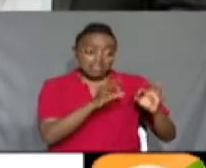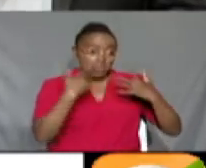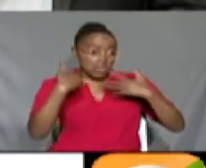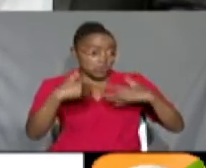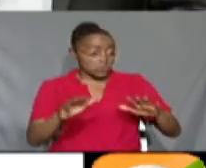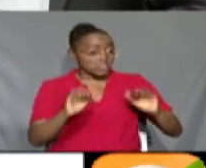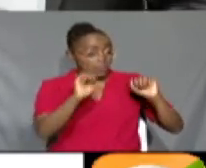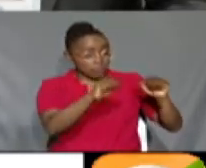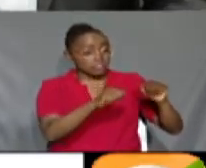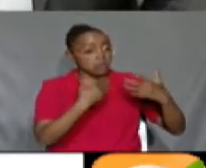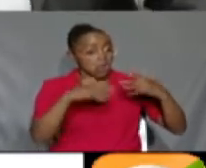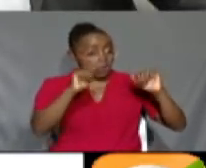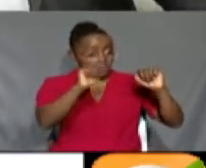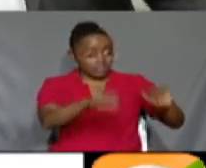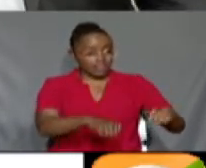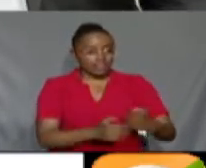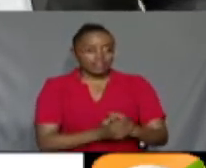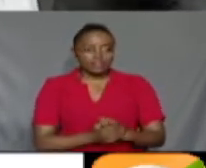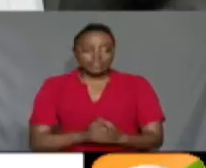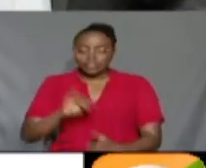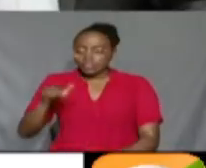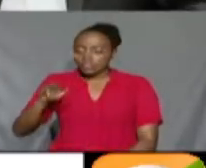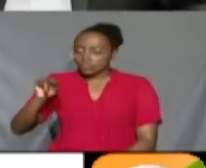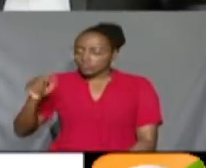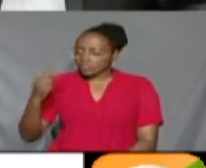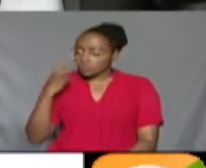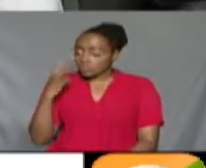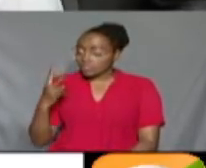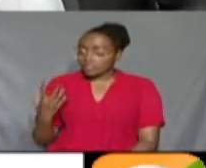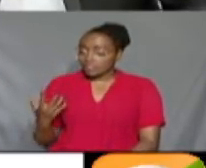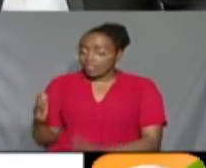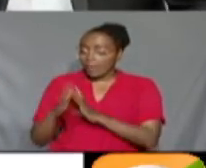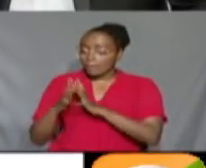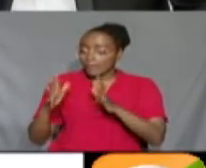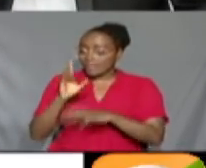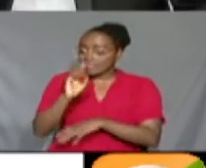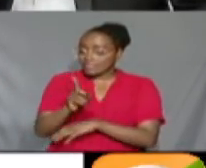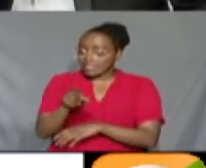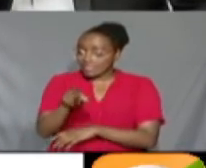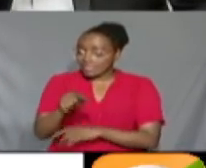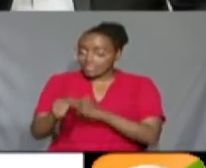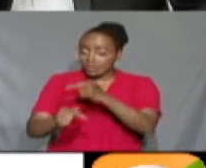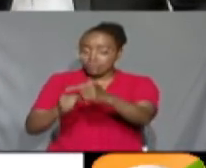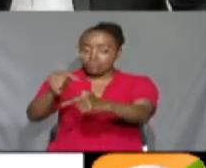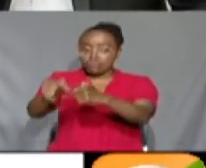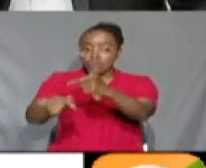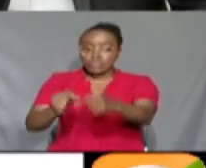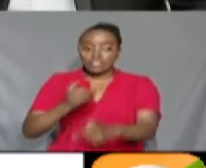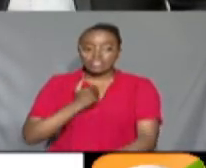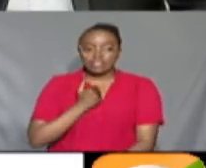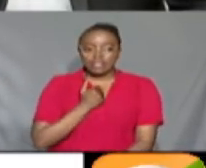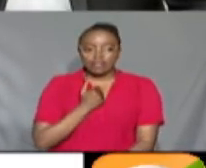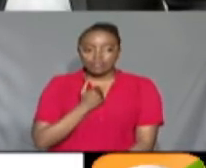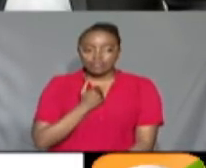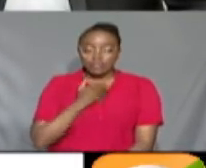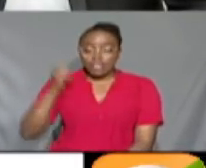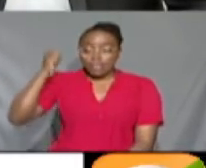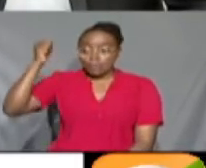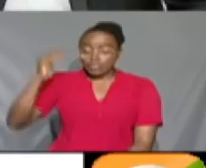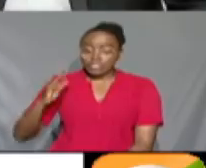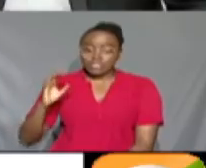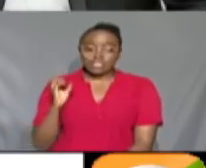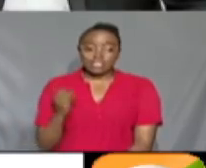by just a statement. Honorable Junet, go ahead. See, Wahiga, the biggest threat this document, this process is facing are